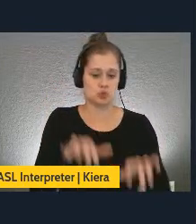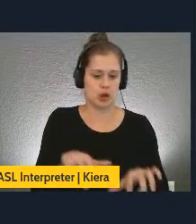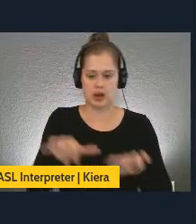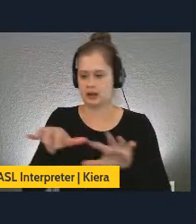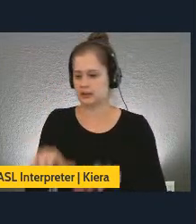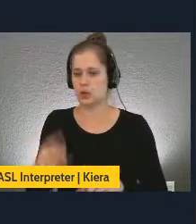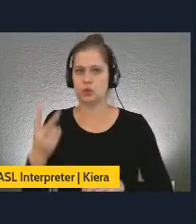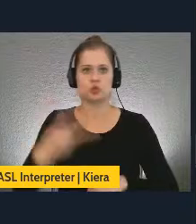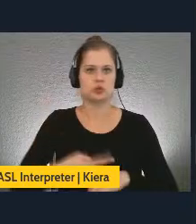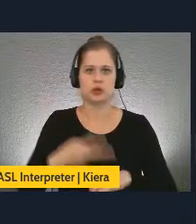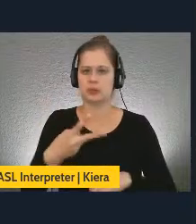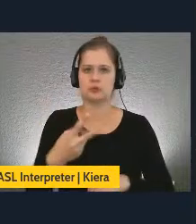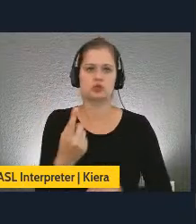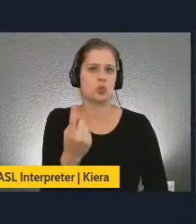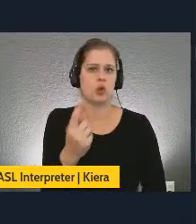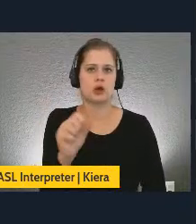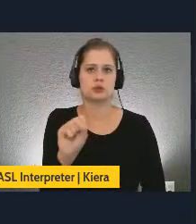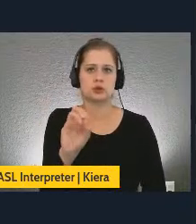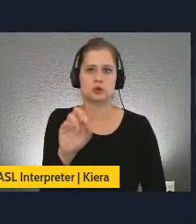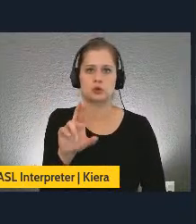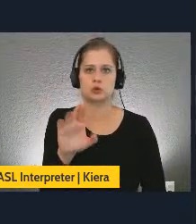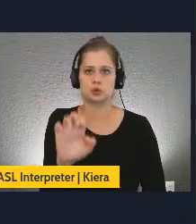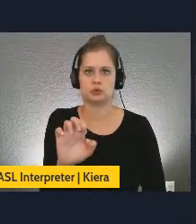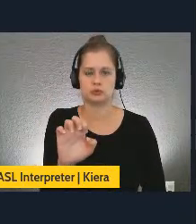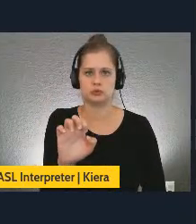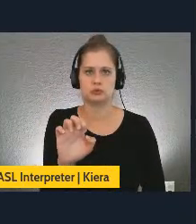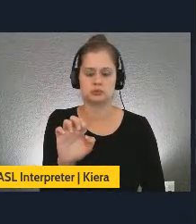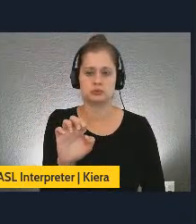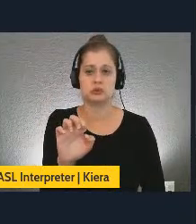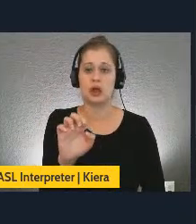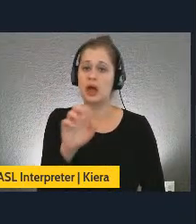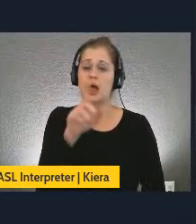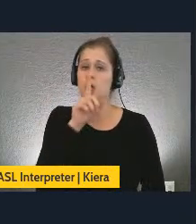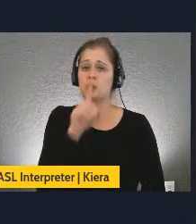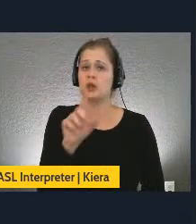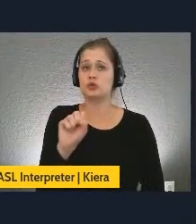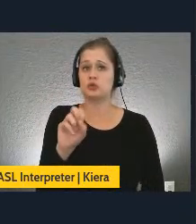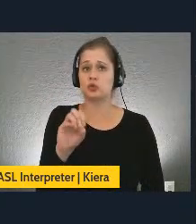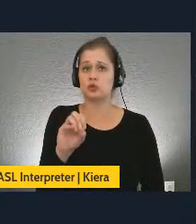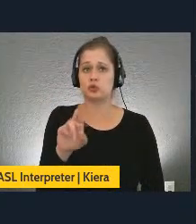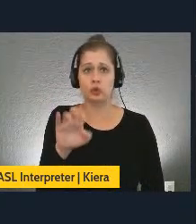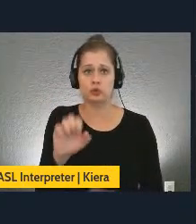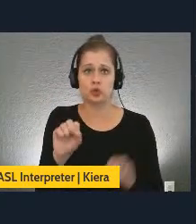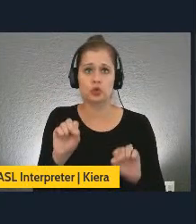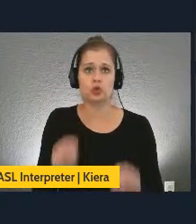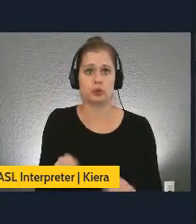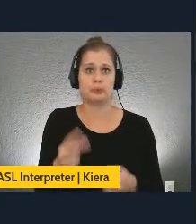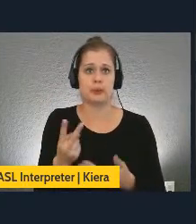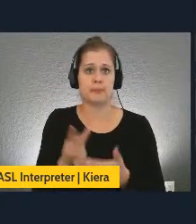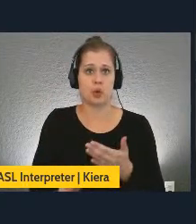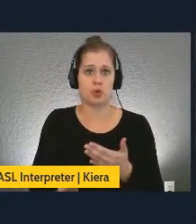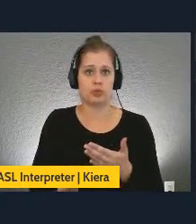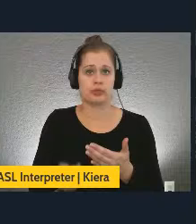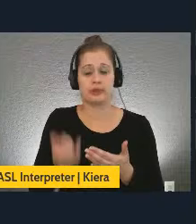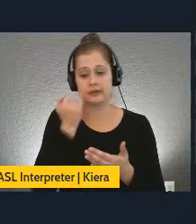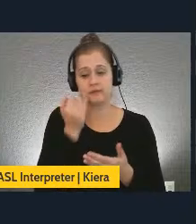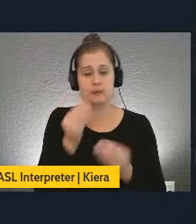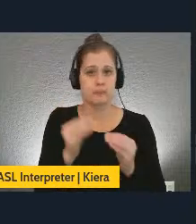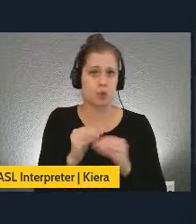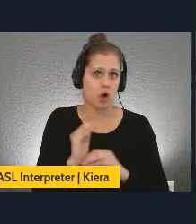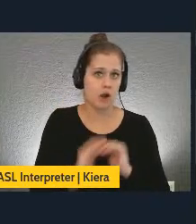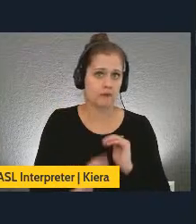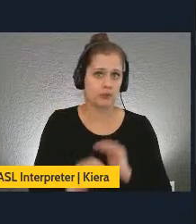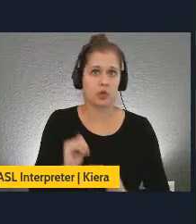to just have one source. And in the end, the source can be both, right? If you're more comfortable with writing